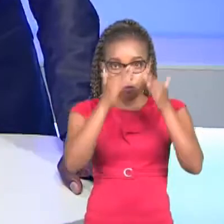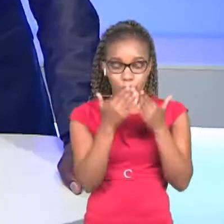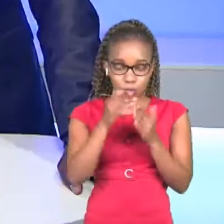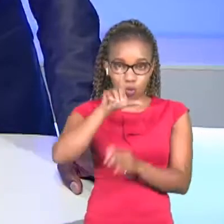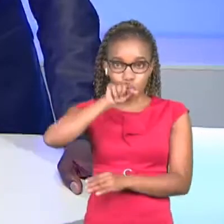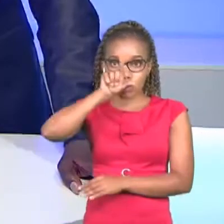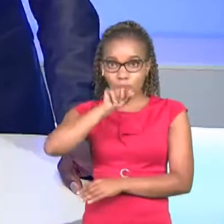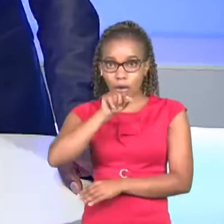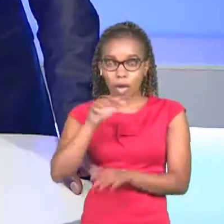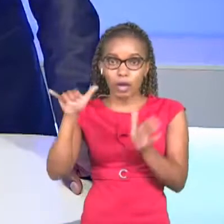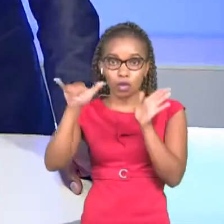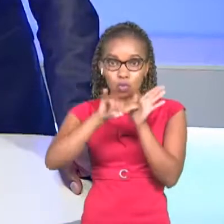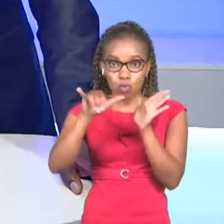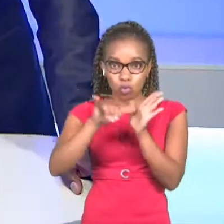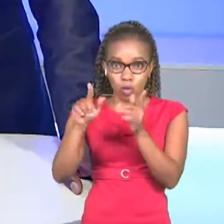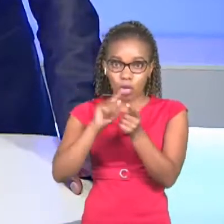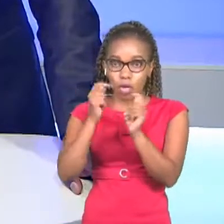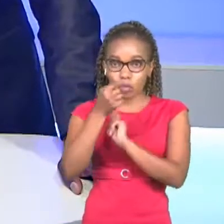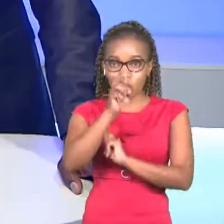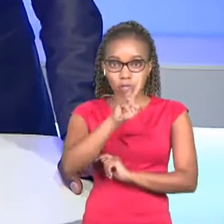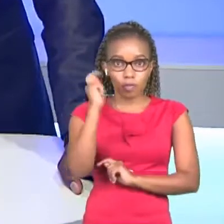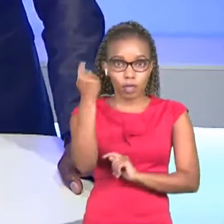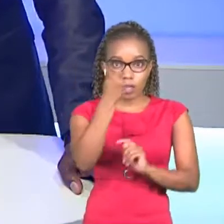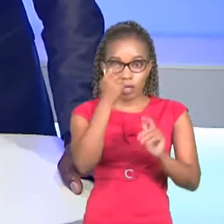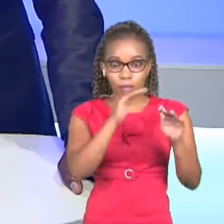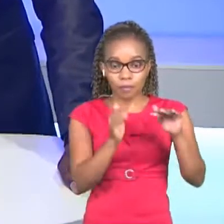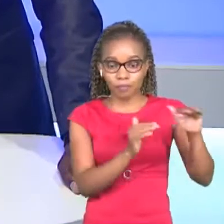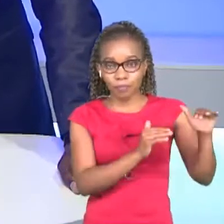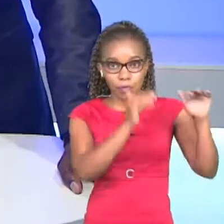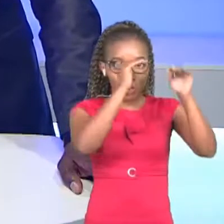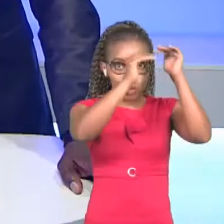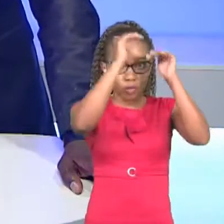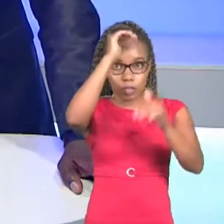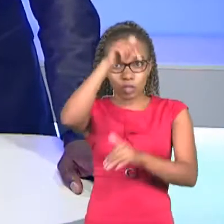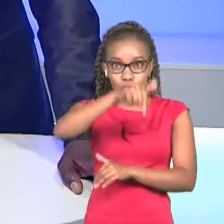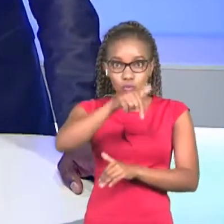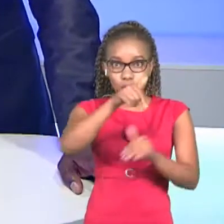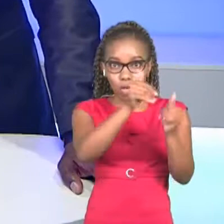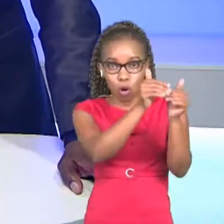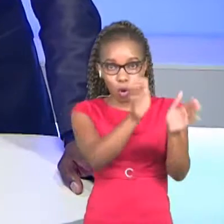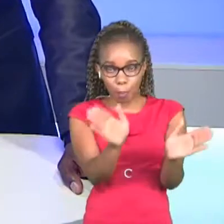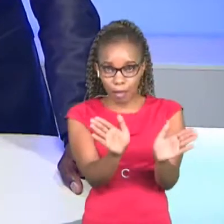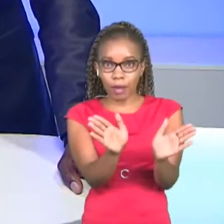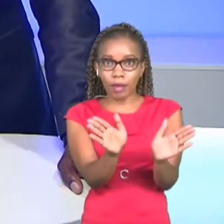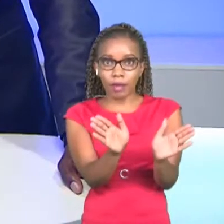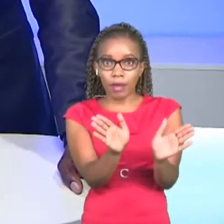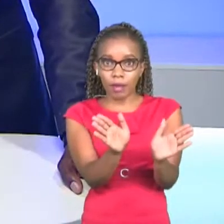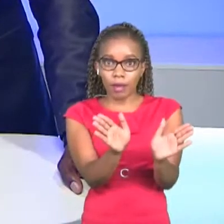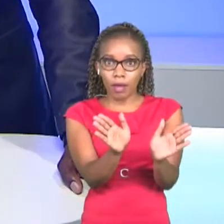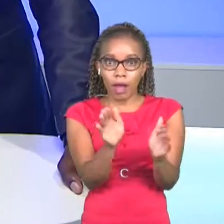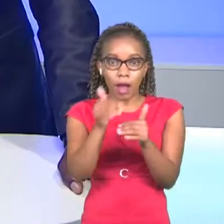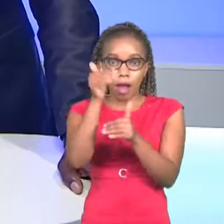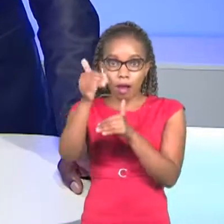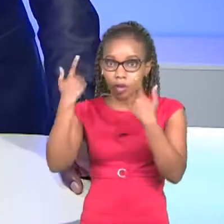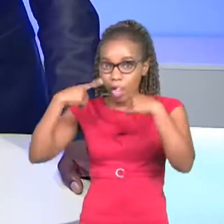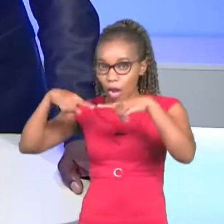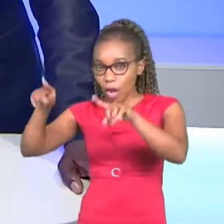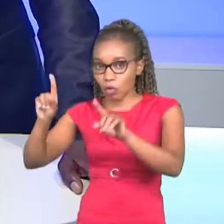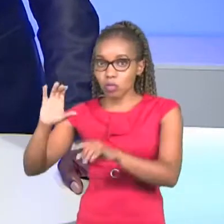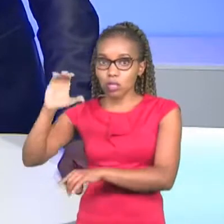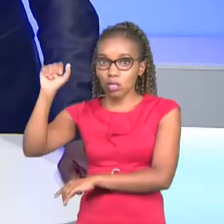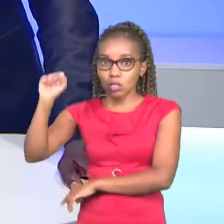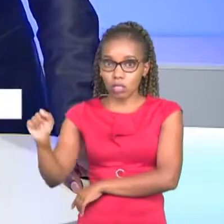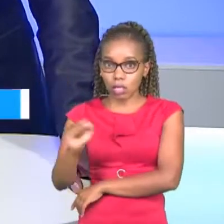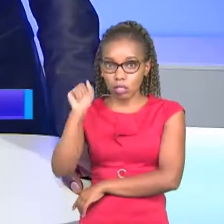and on YouTube as Switch TV Kenya. Moving on, universities have today reopened officially following the announcement by Education Cabinet Secretary